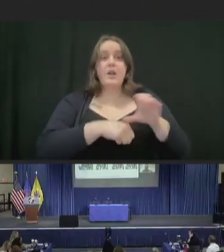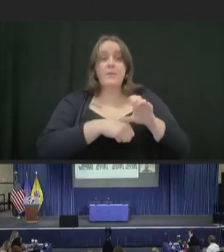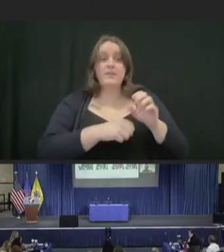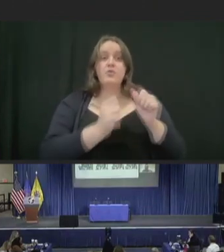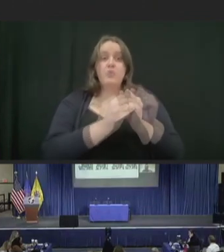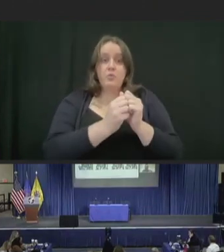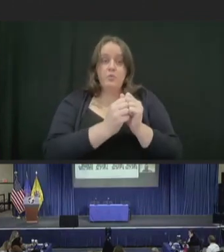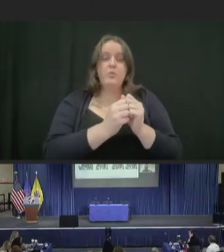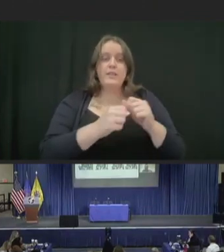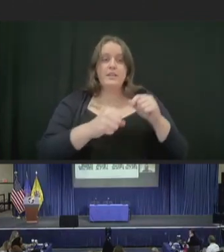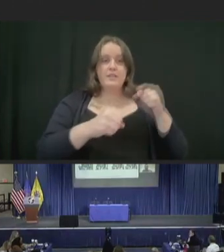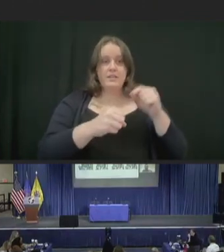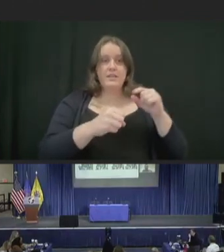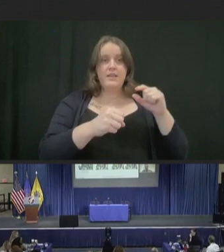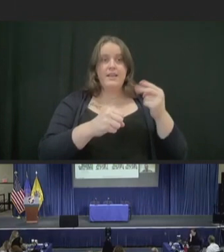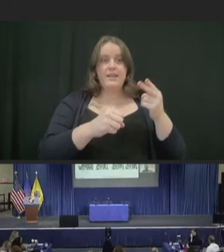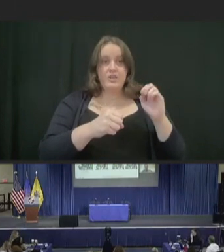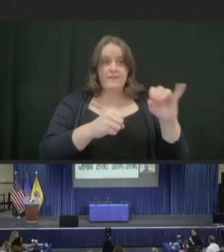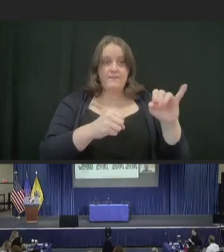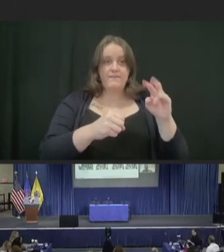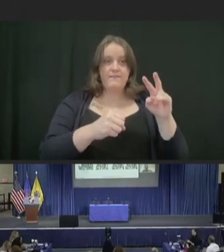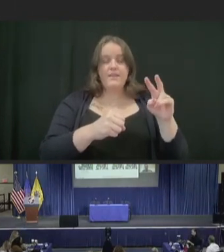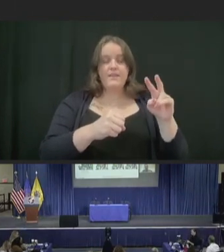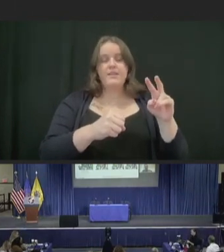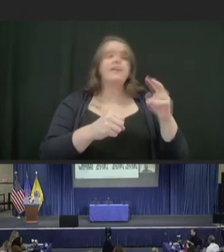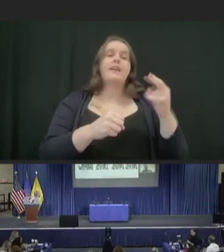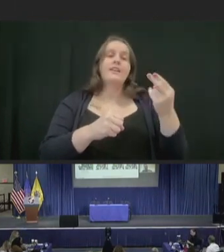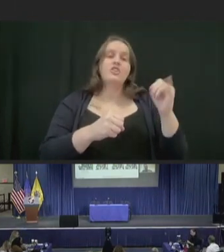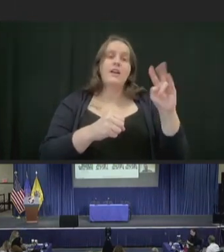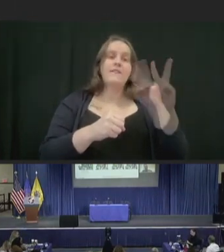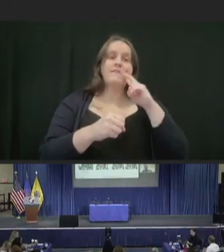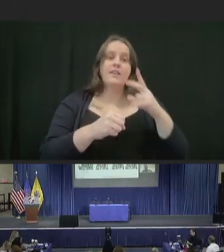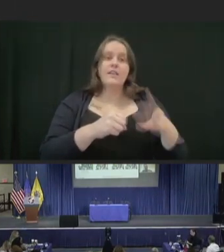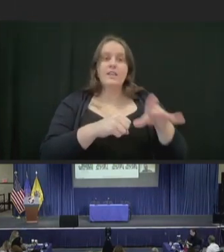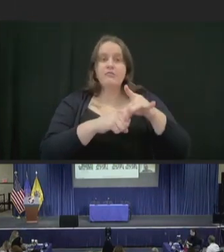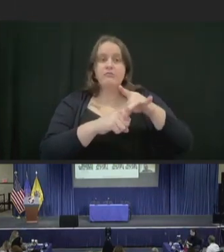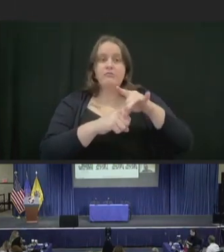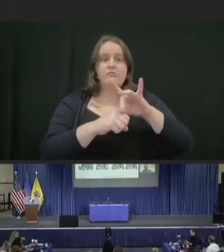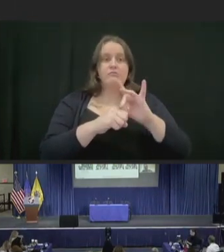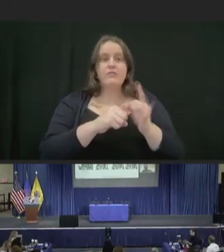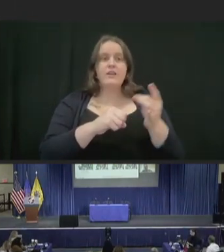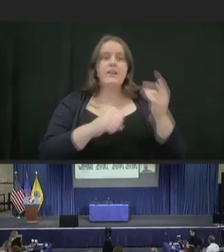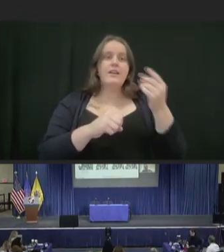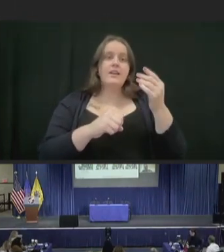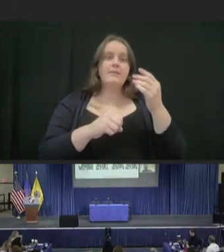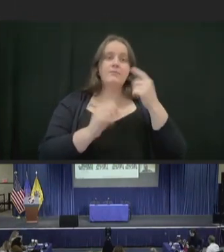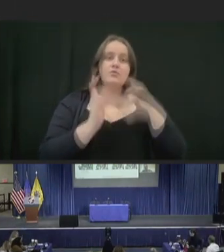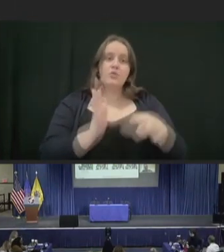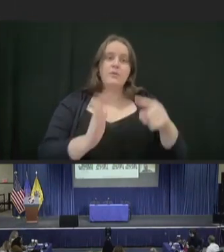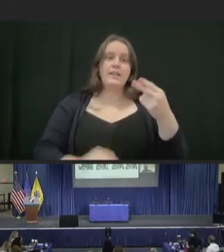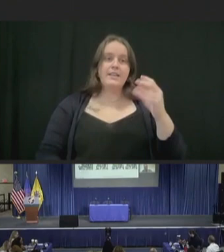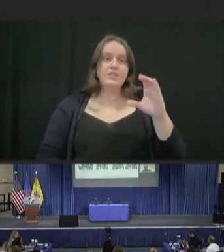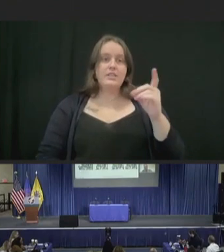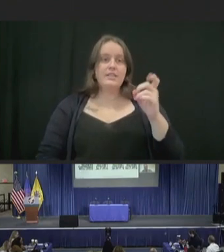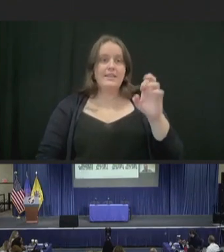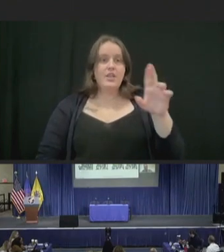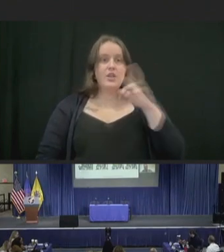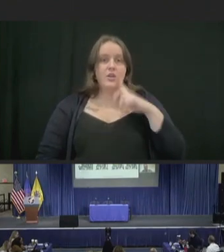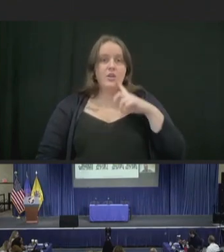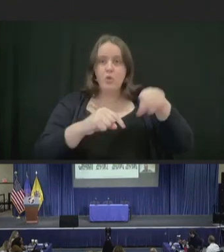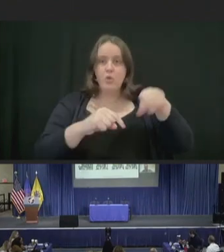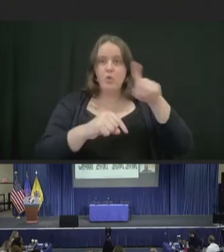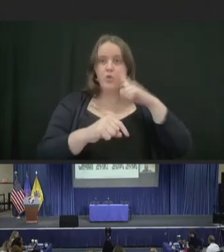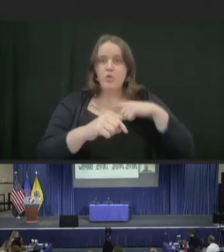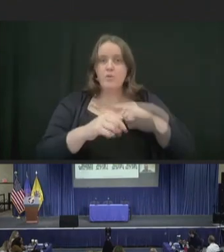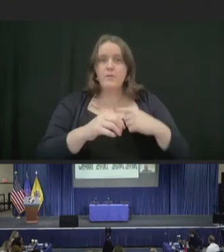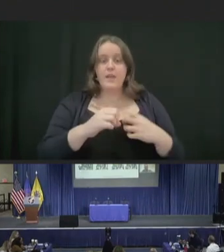HIV broadly neutralizing antibody BG18. Again, I'm showing that HCDR3 loop that reaches past the sugar molecules to contact the